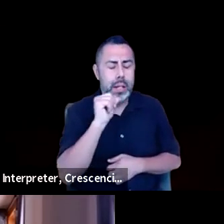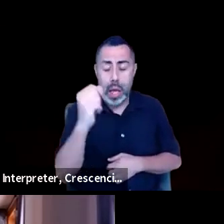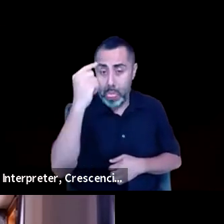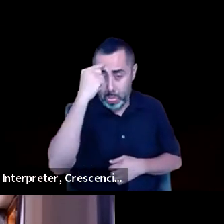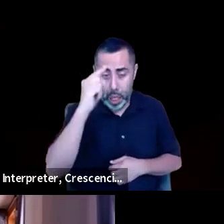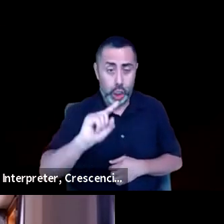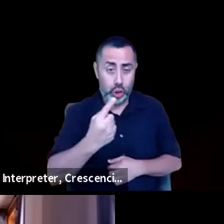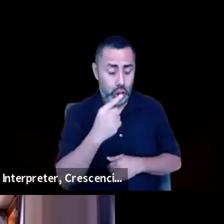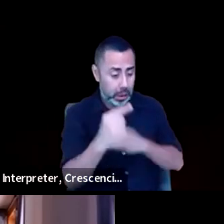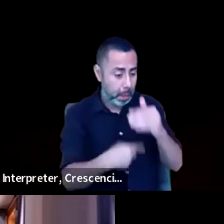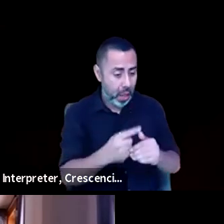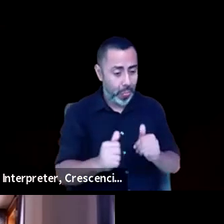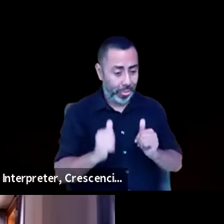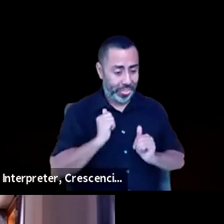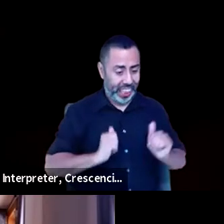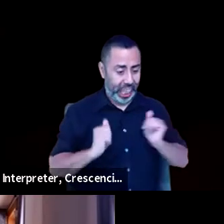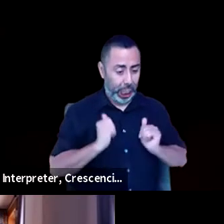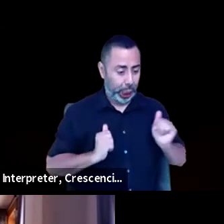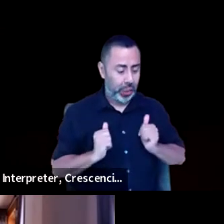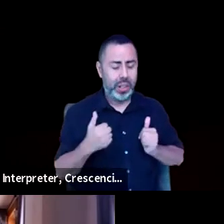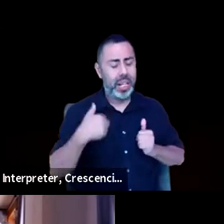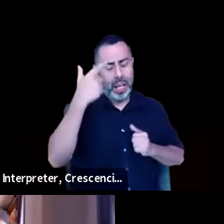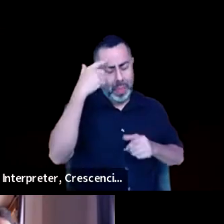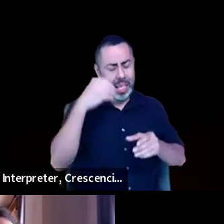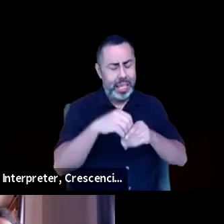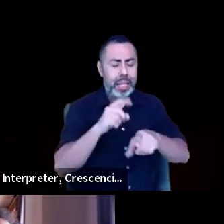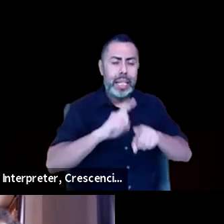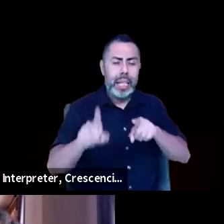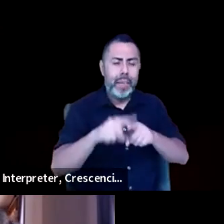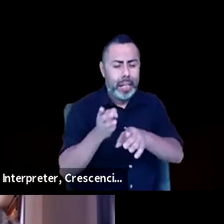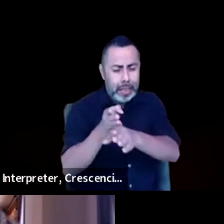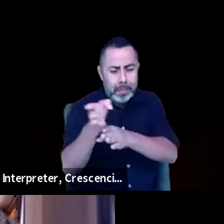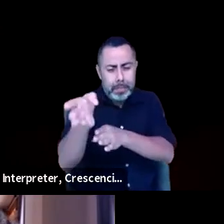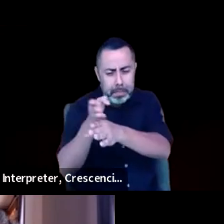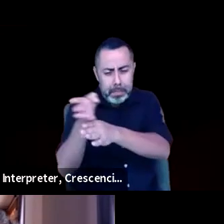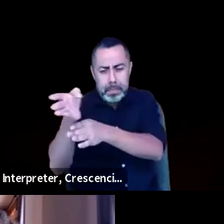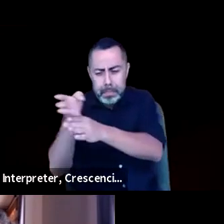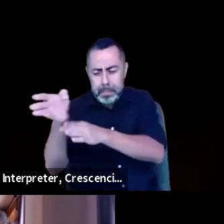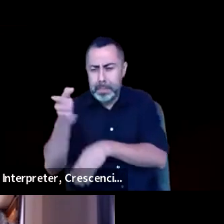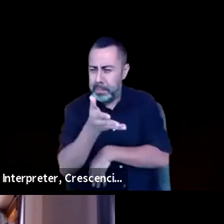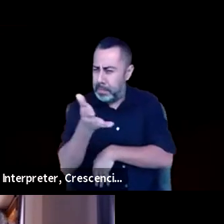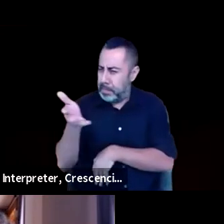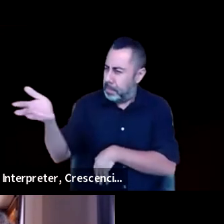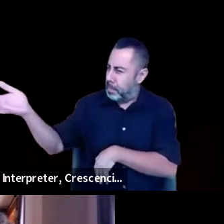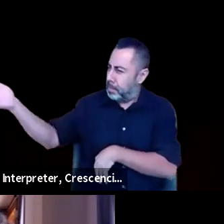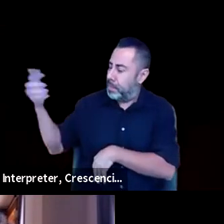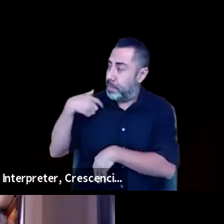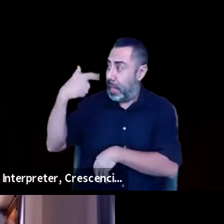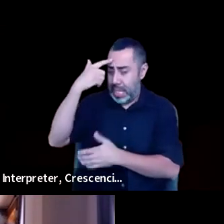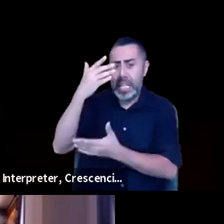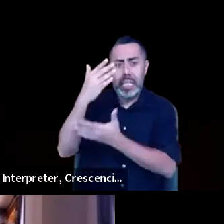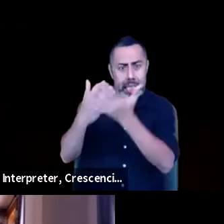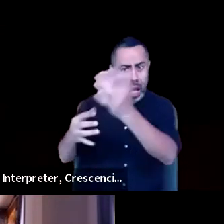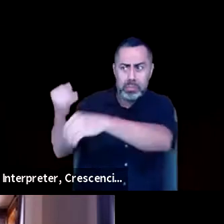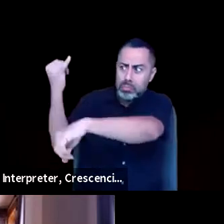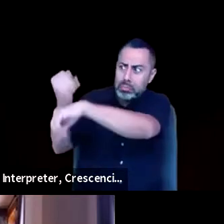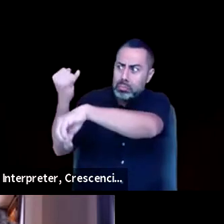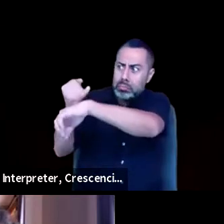I'm thinking like across sectors. I feel like there are some institutions who have responded rapidly and